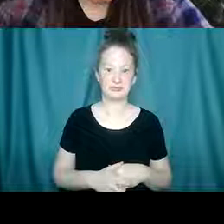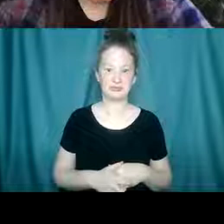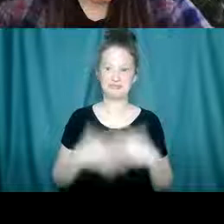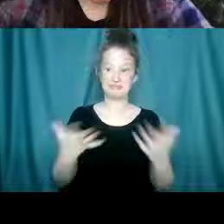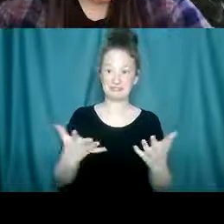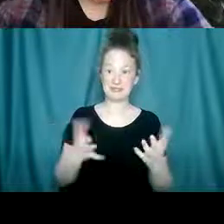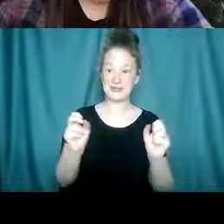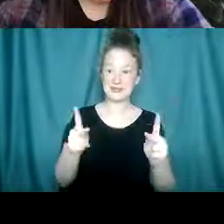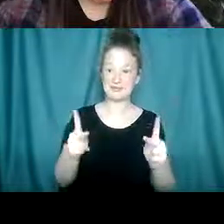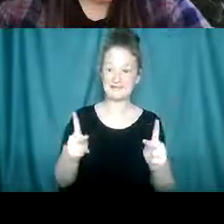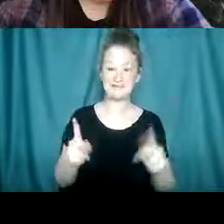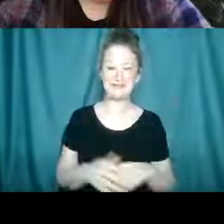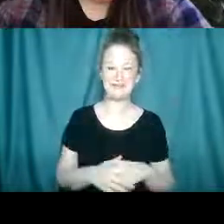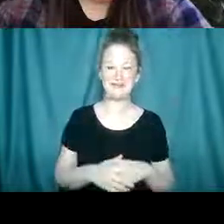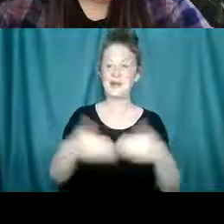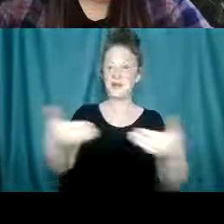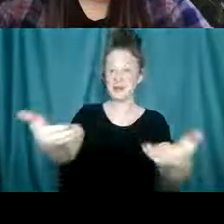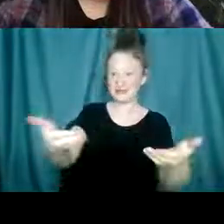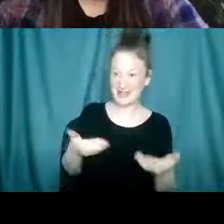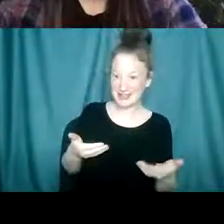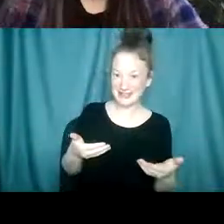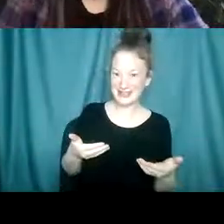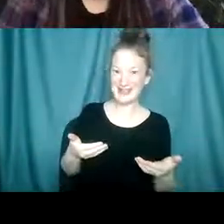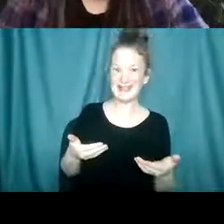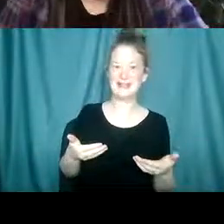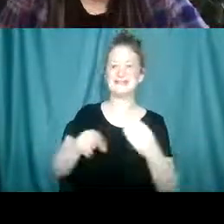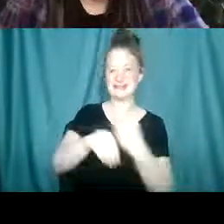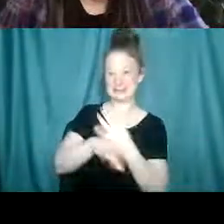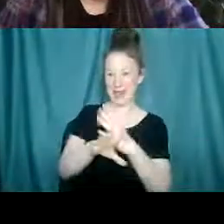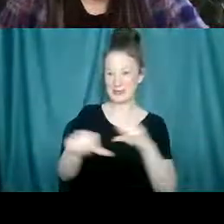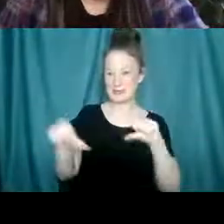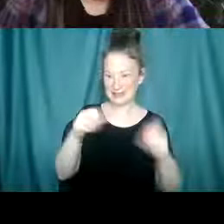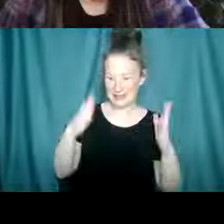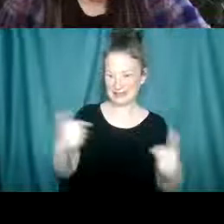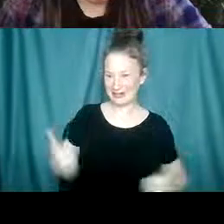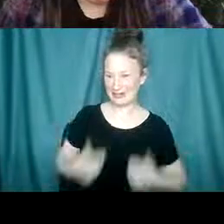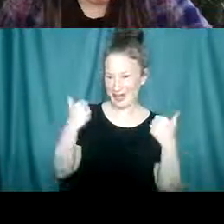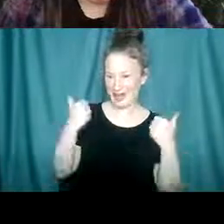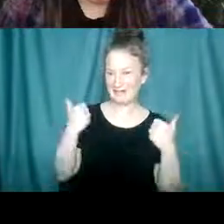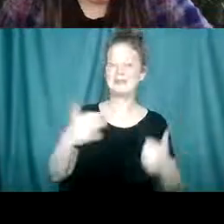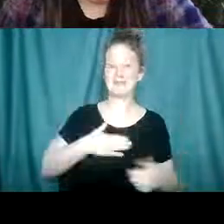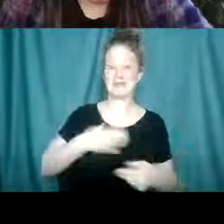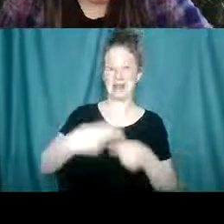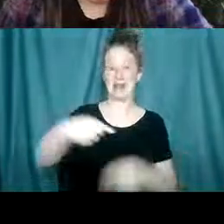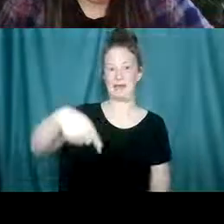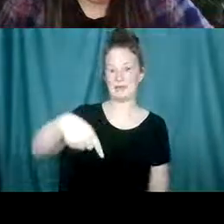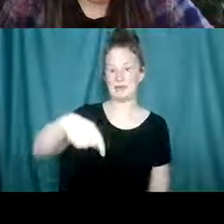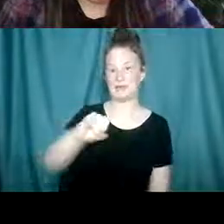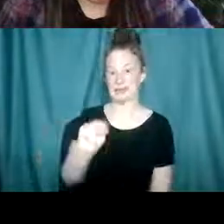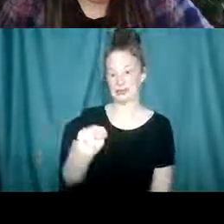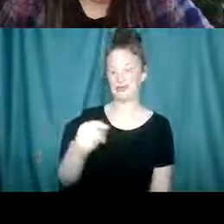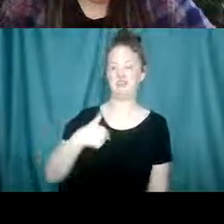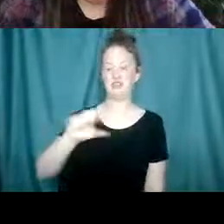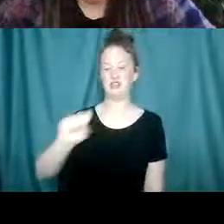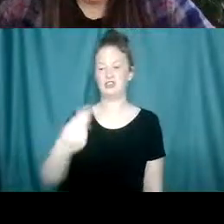okay. So welcome everybody to Skype Scientist live stream. My name is Qin, pronoun is she, her, and